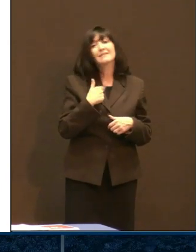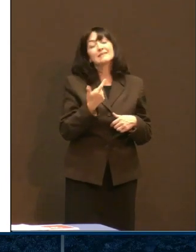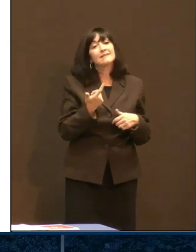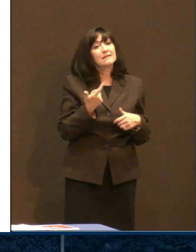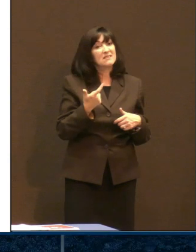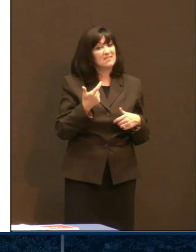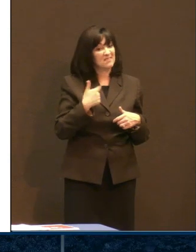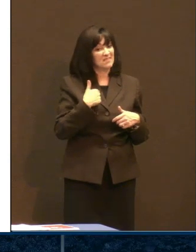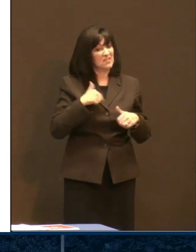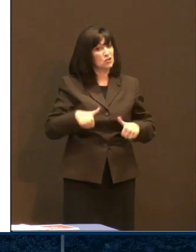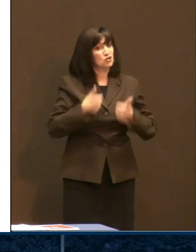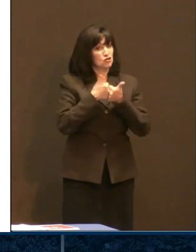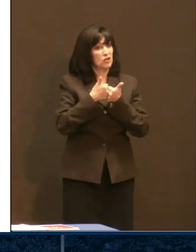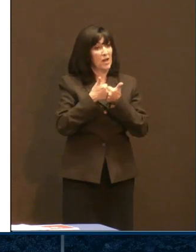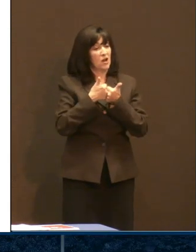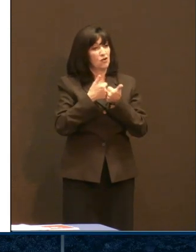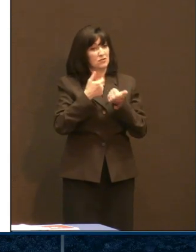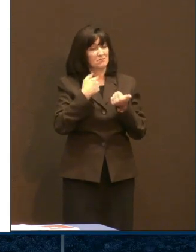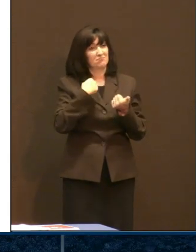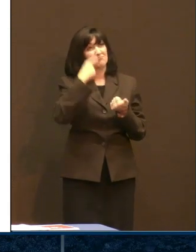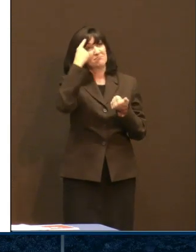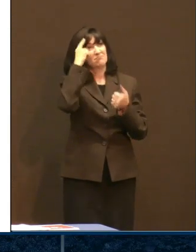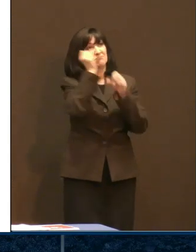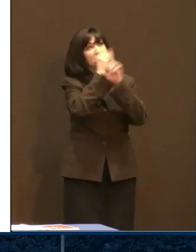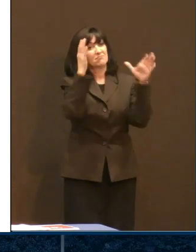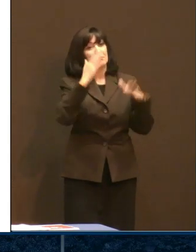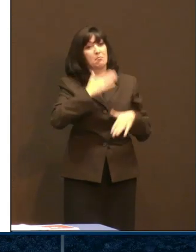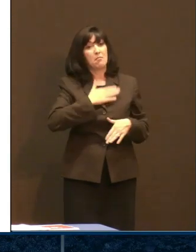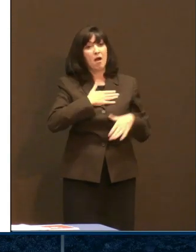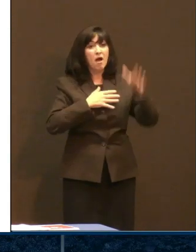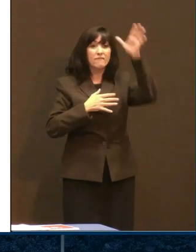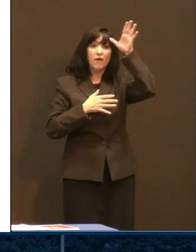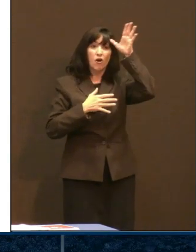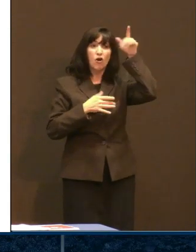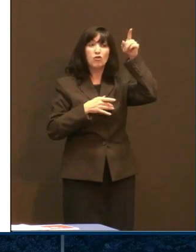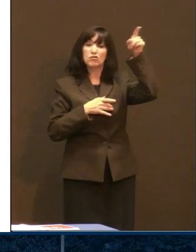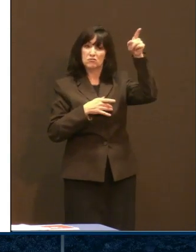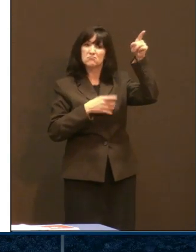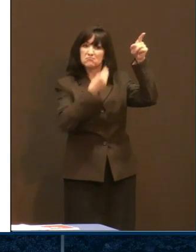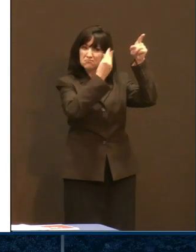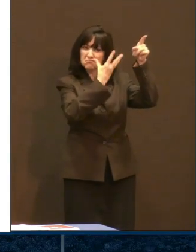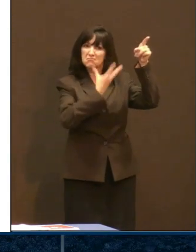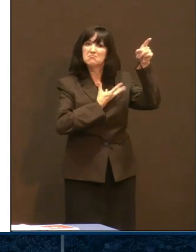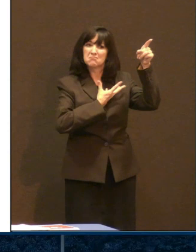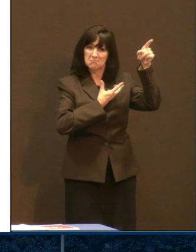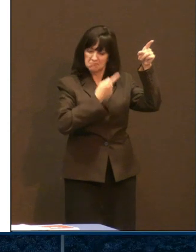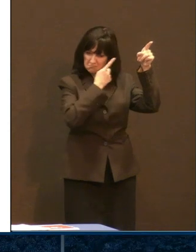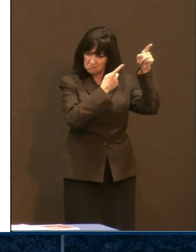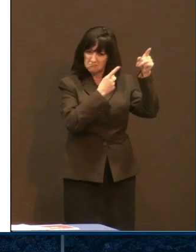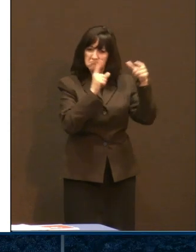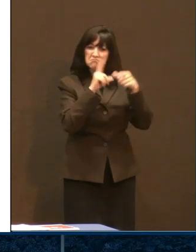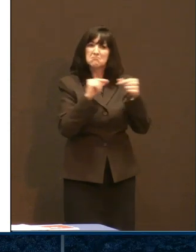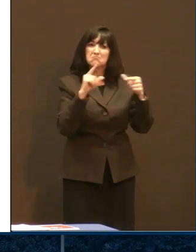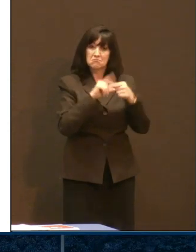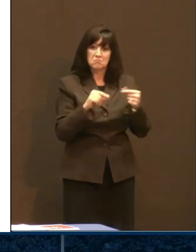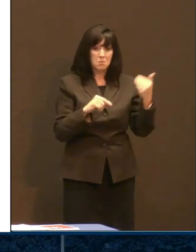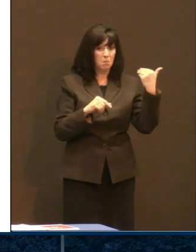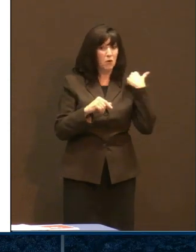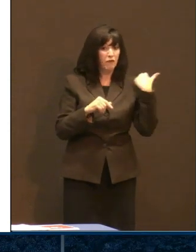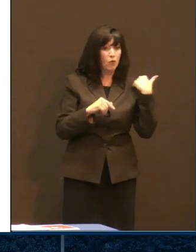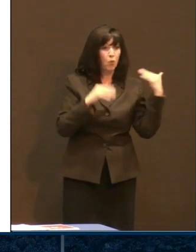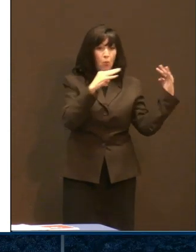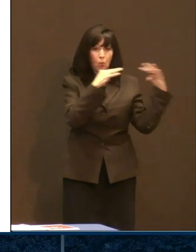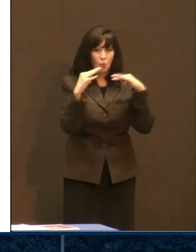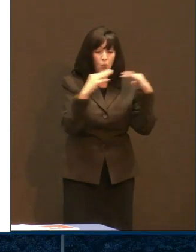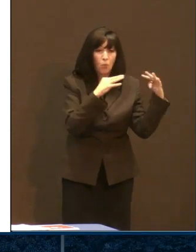I think of my own father, who talks about growing up in the Depression and not having anything, growing up in West Philadelphia,